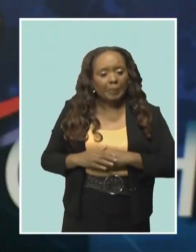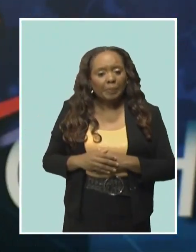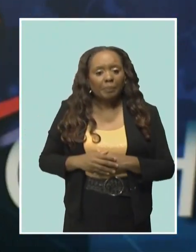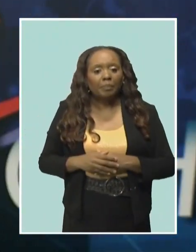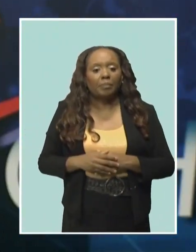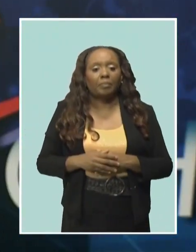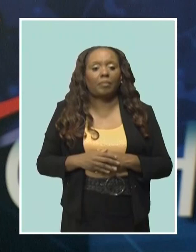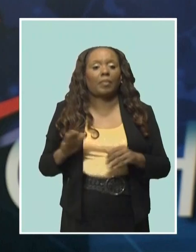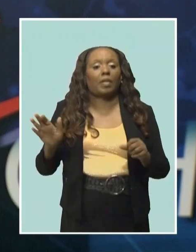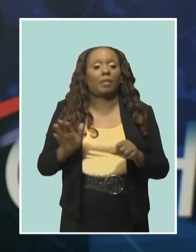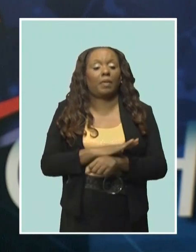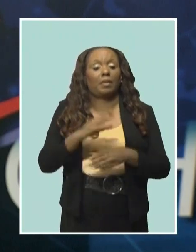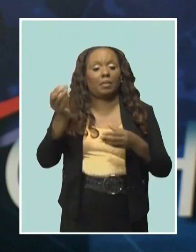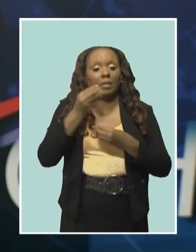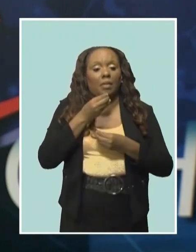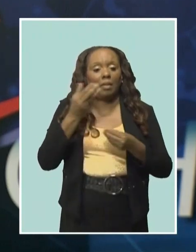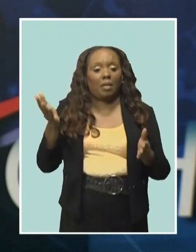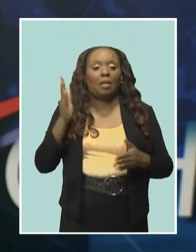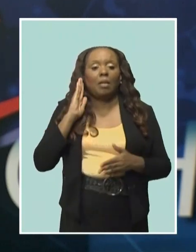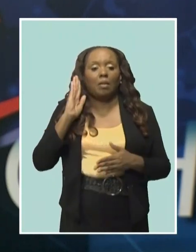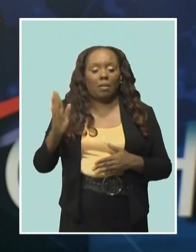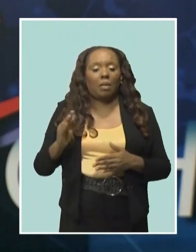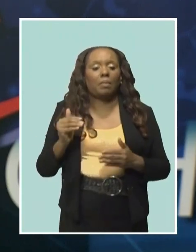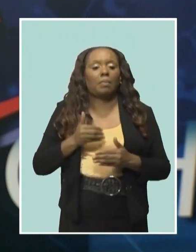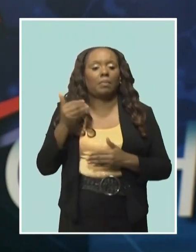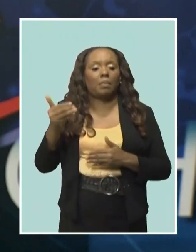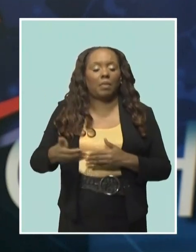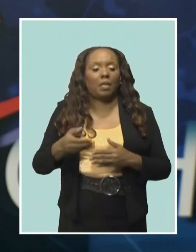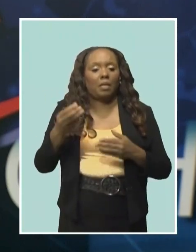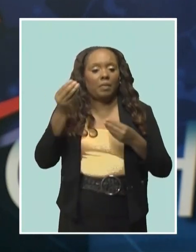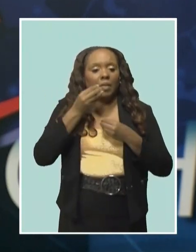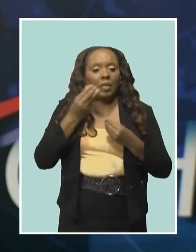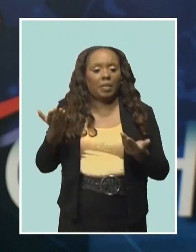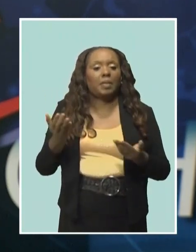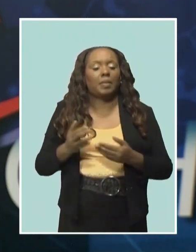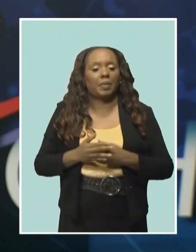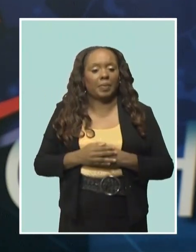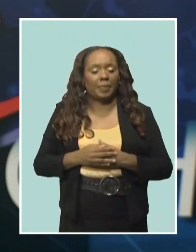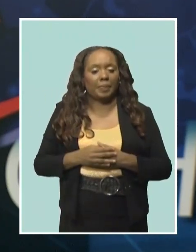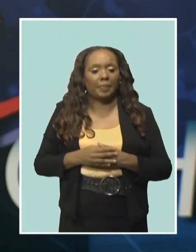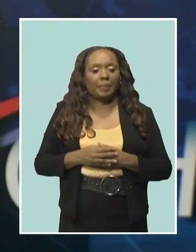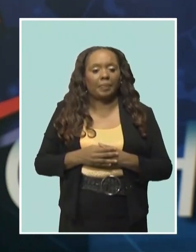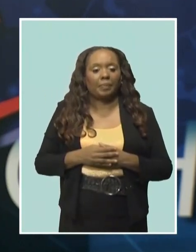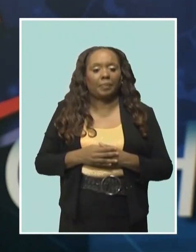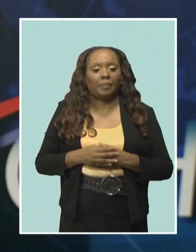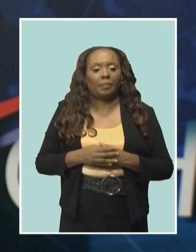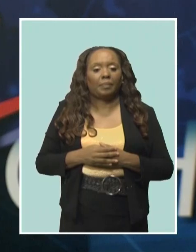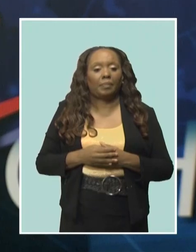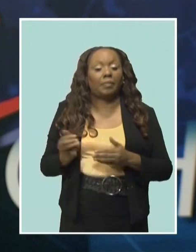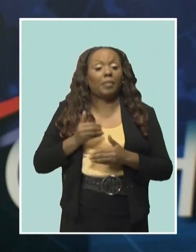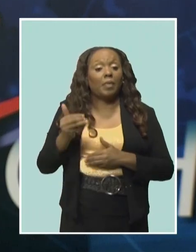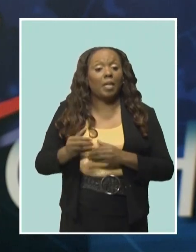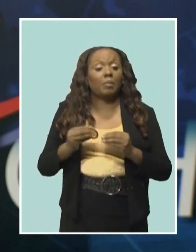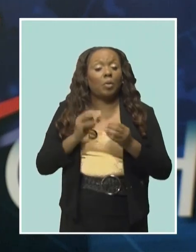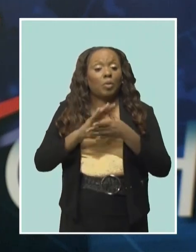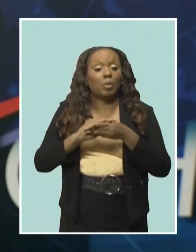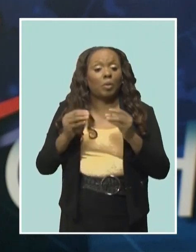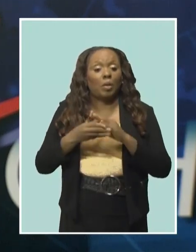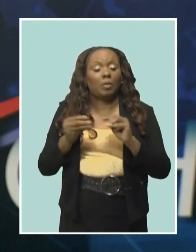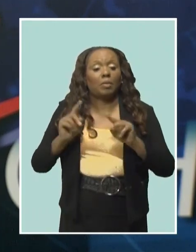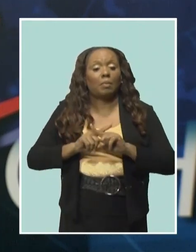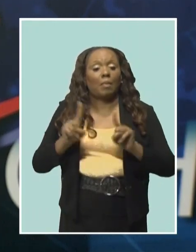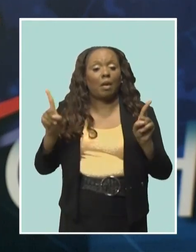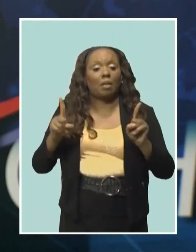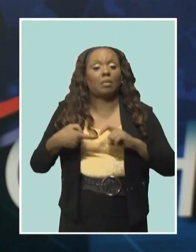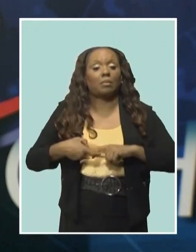The full statement from the Home Affairs Minister will be broadcast right after this newscast. We'll take a break here, but Barbados to